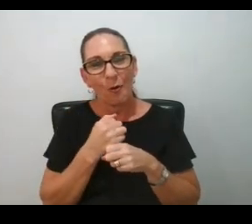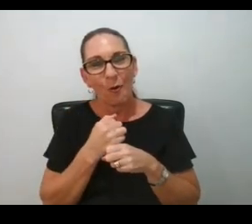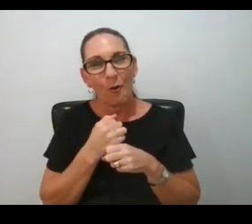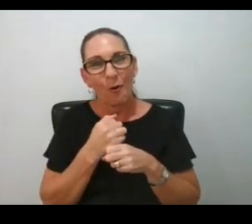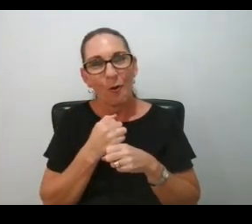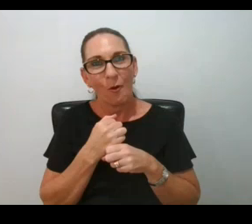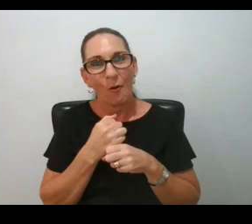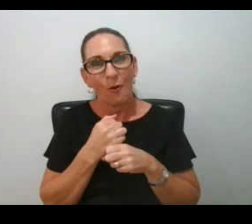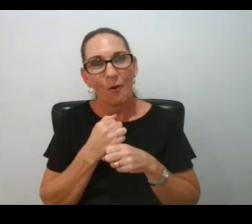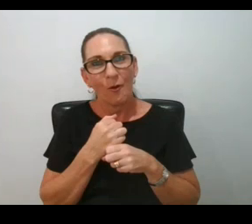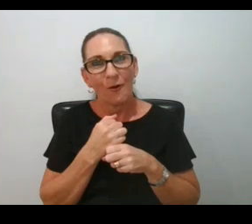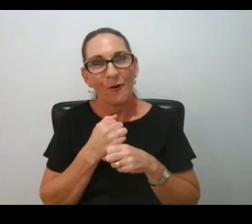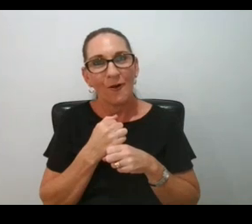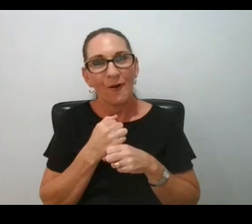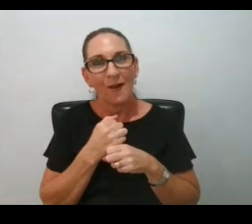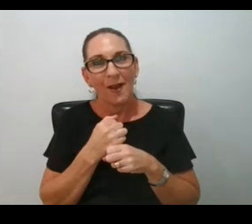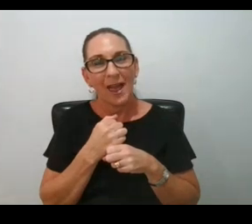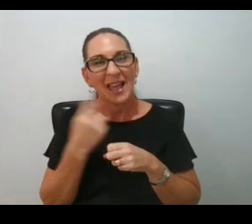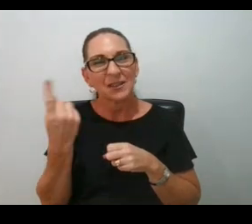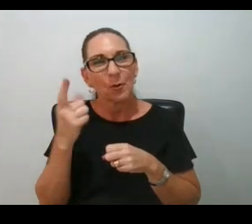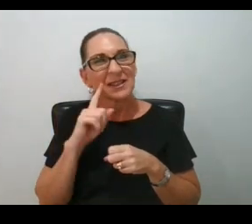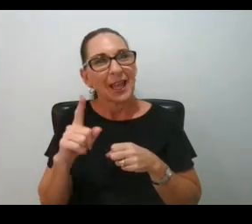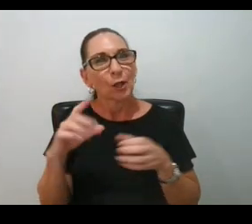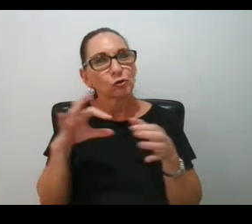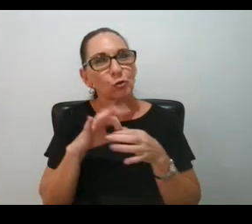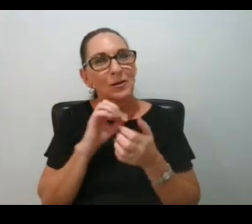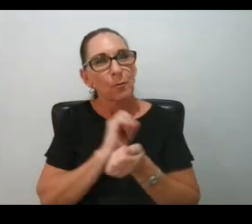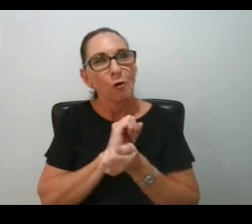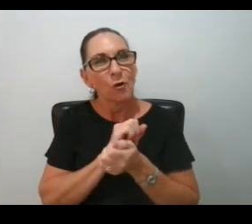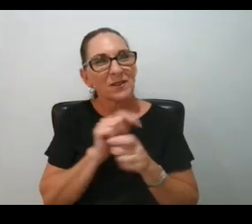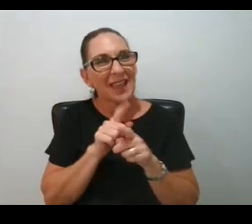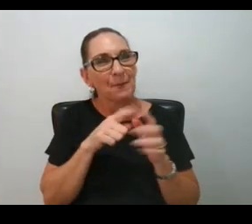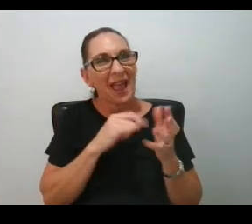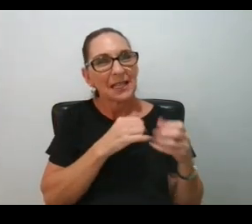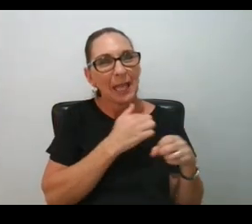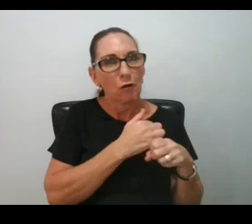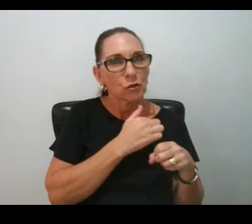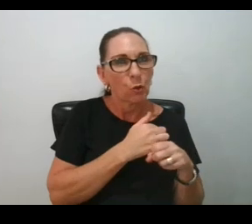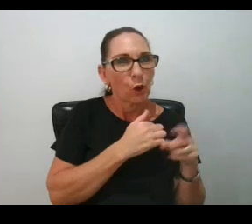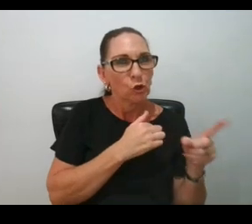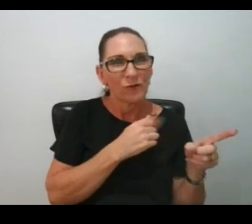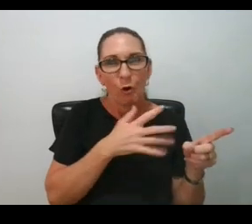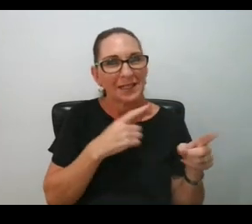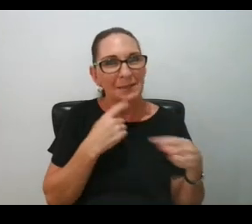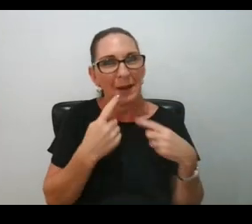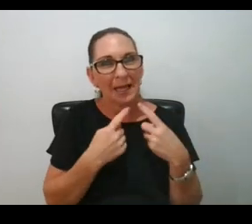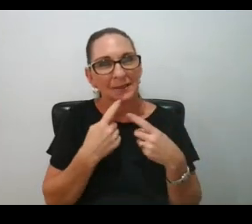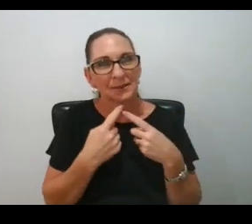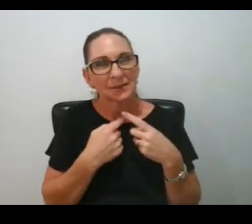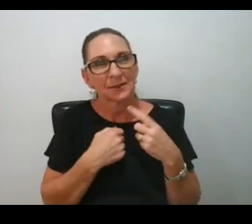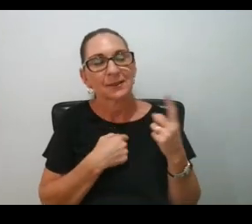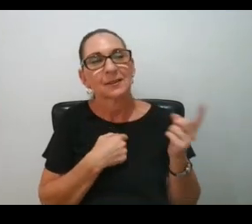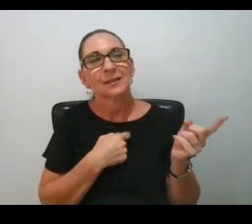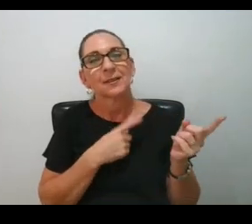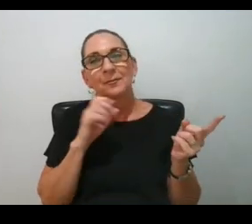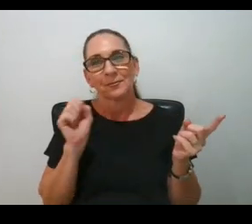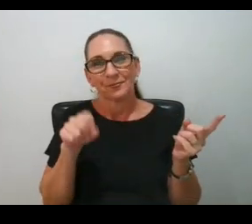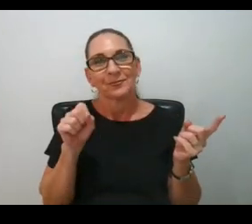it, someone was just saying joint borrow the same as a guarantor, which you've kind of explained. Yeah. So let's start with that one first.